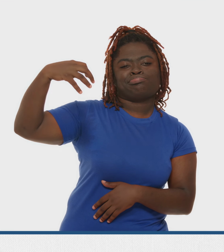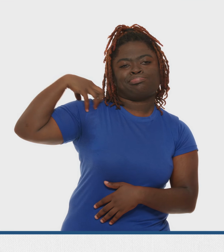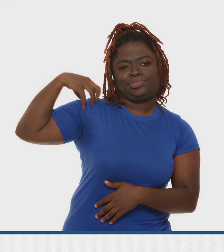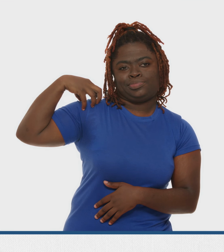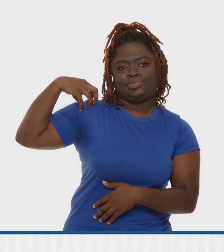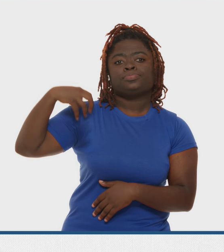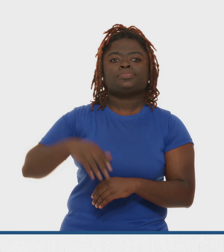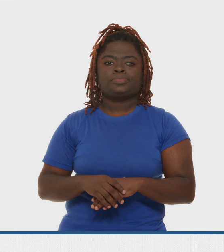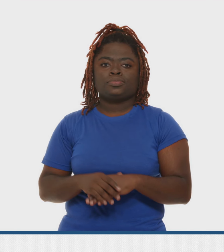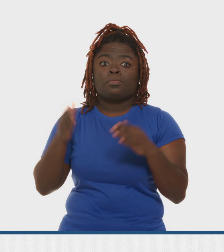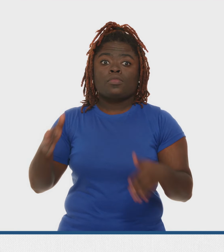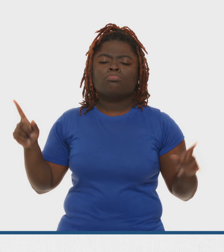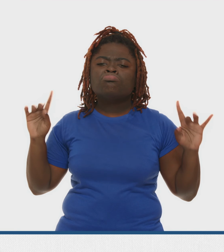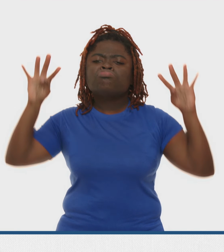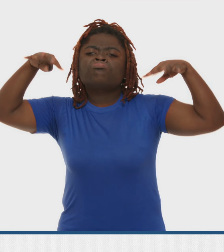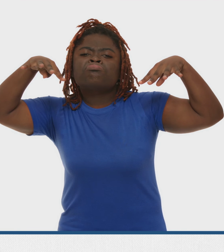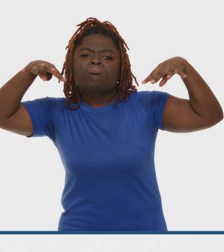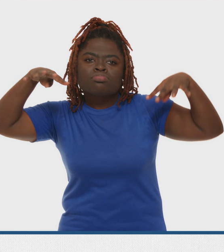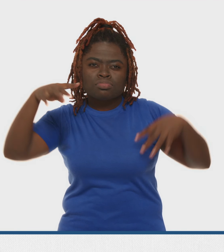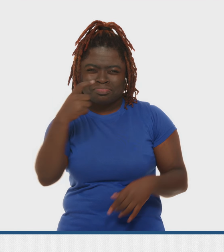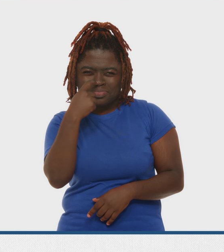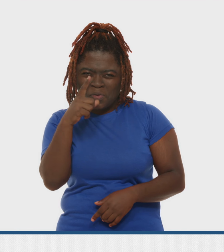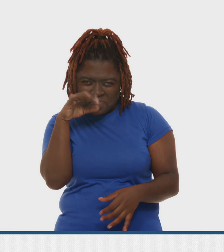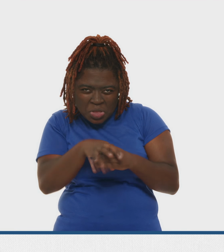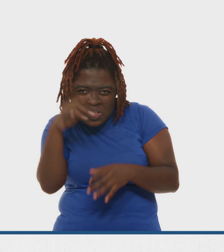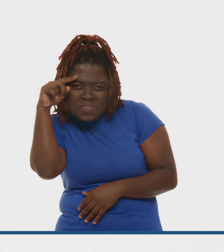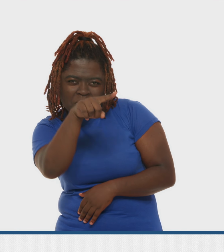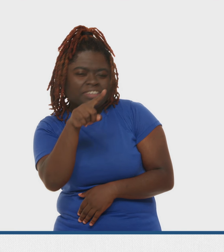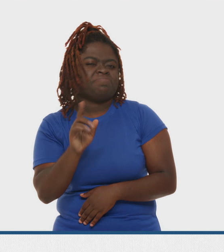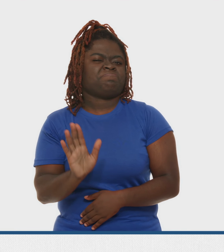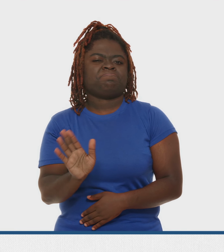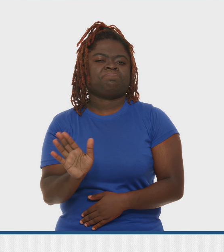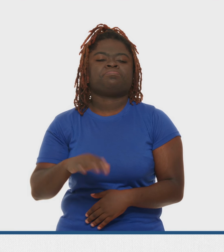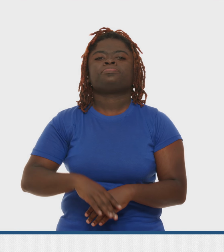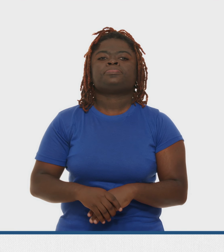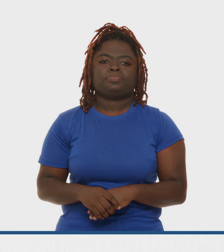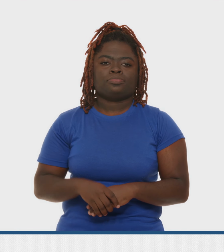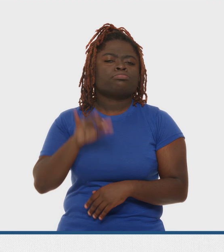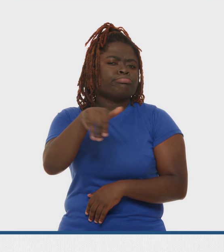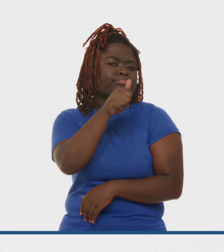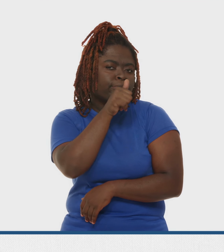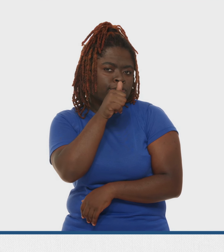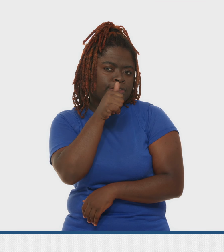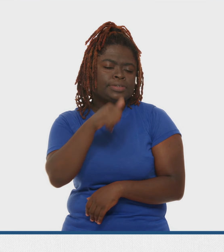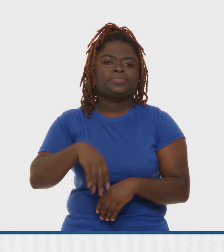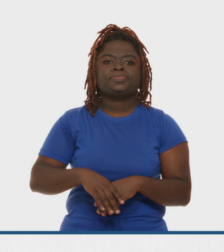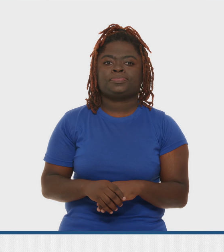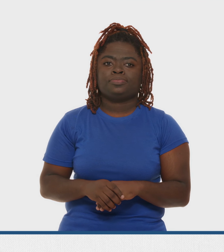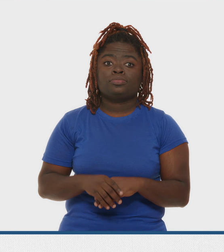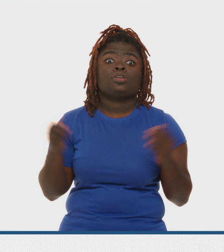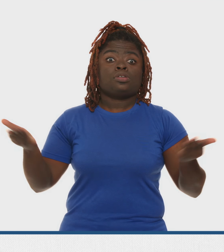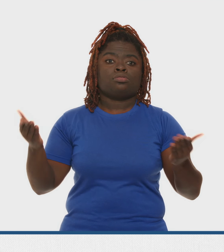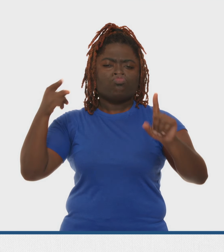in full view of all present inside the polling station. Under the current law, these are the provisions for voting by persons